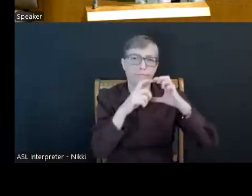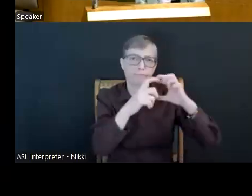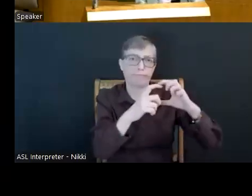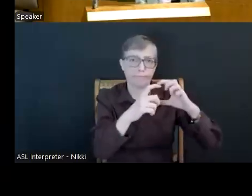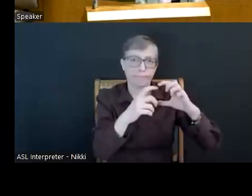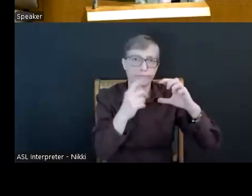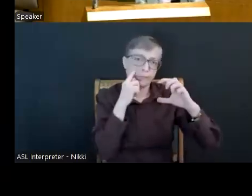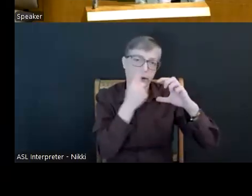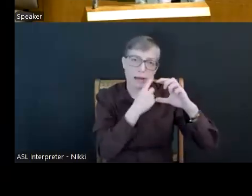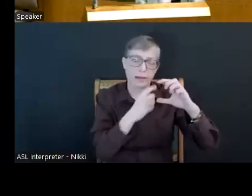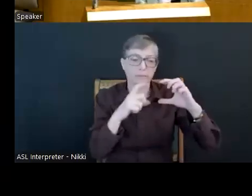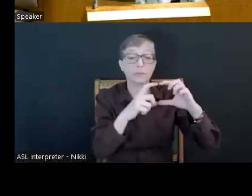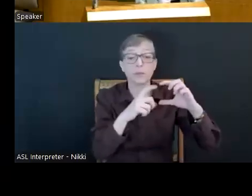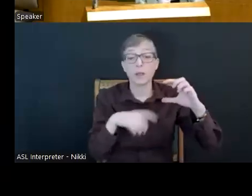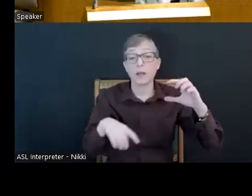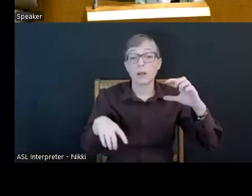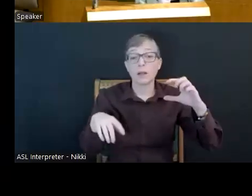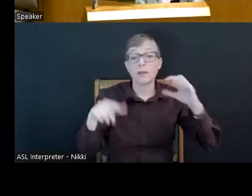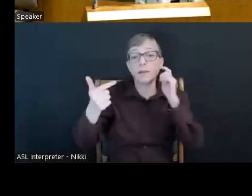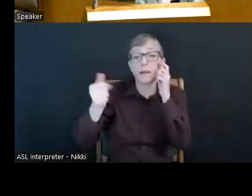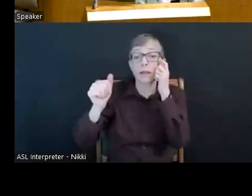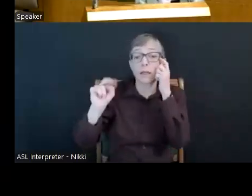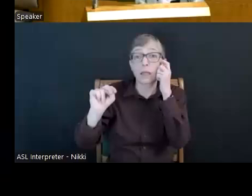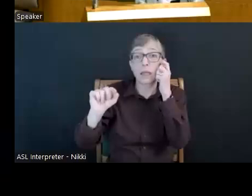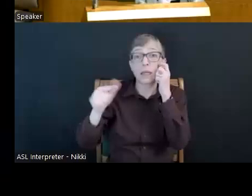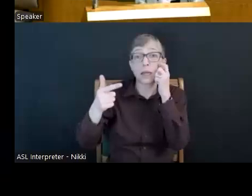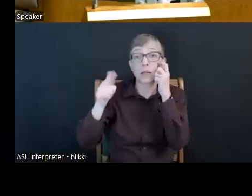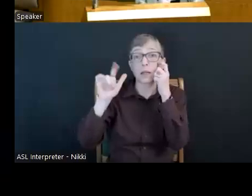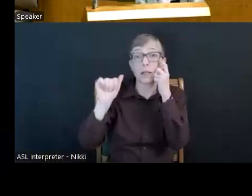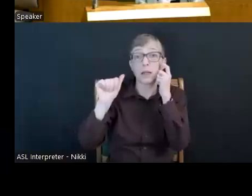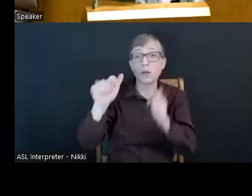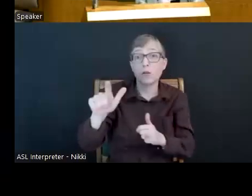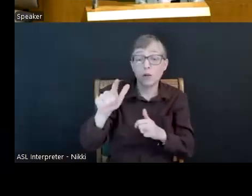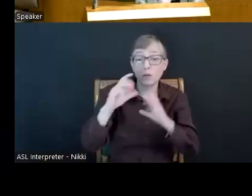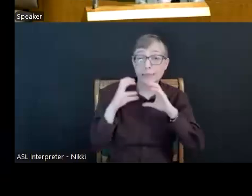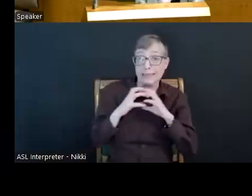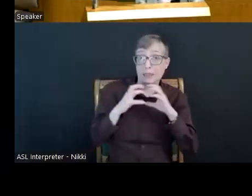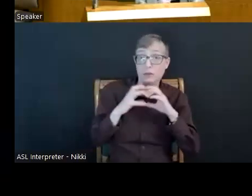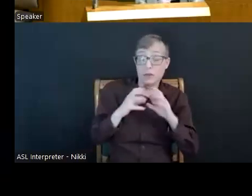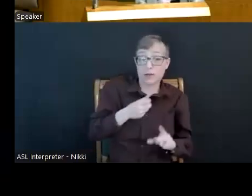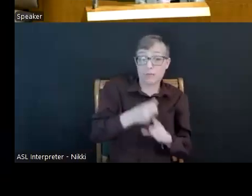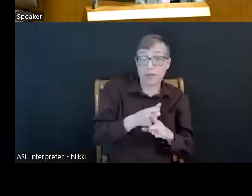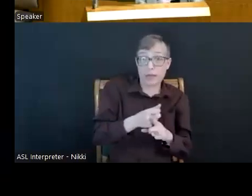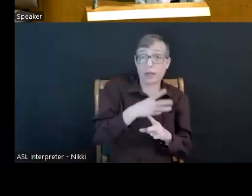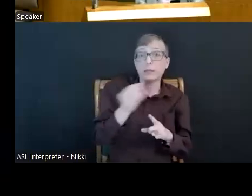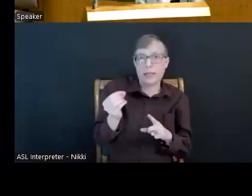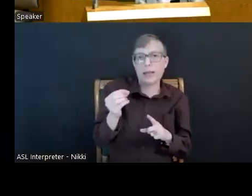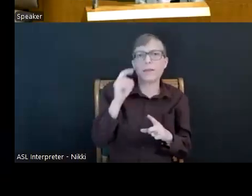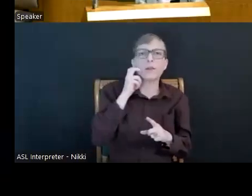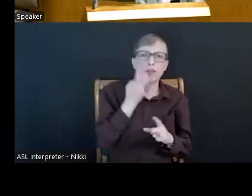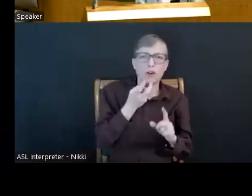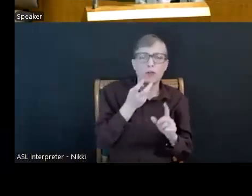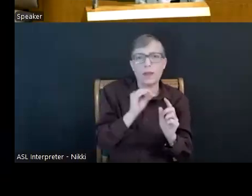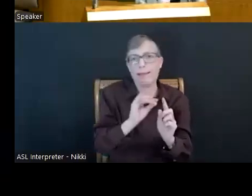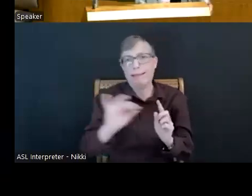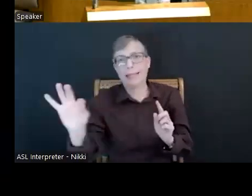the retinal ganglion cells are affected by glaucoma, and then the optic nerve that leaves the retina. And typically people with glaucoma report